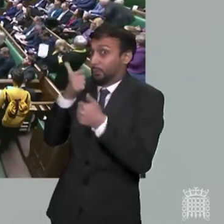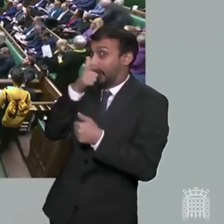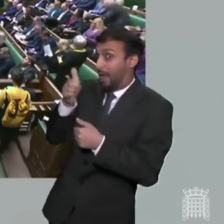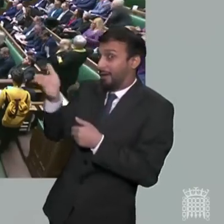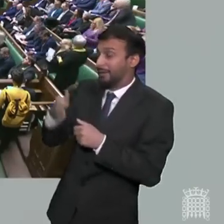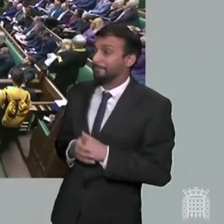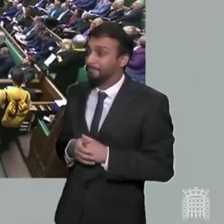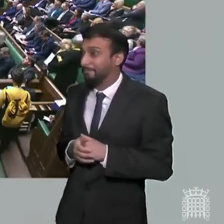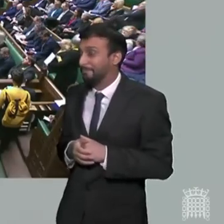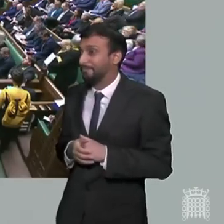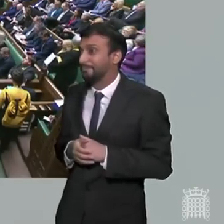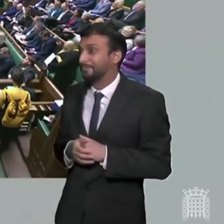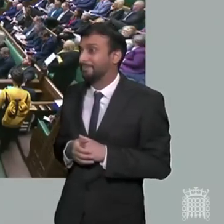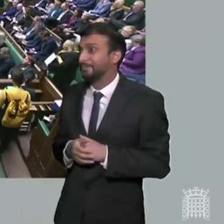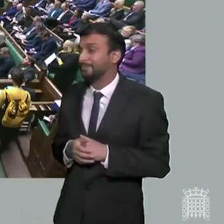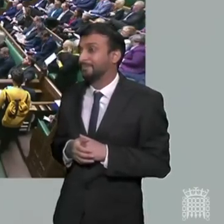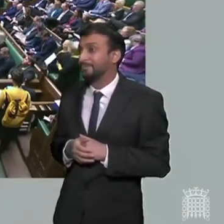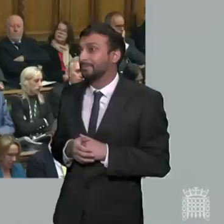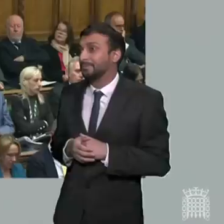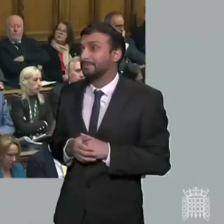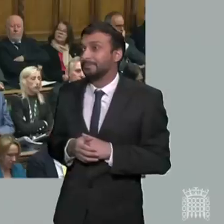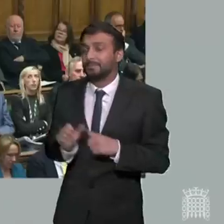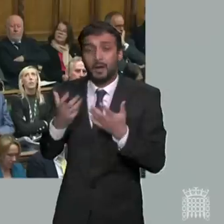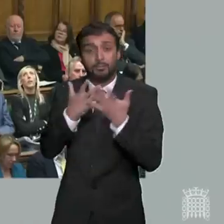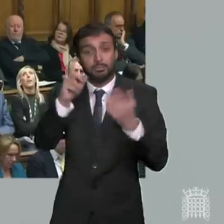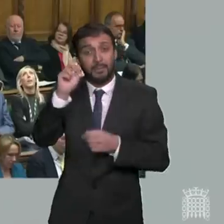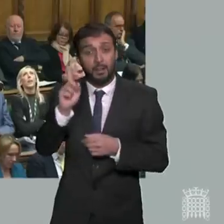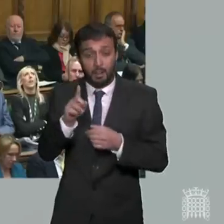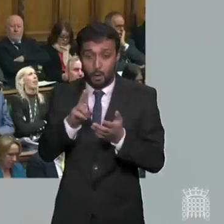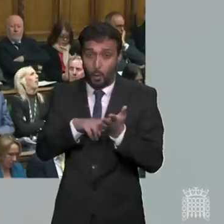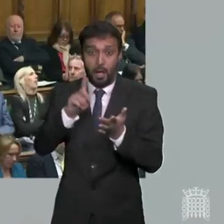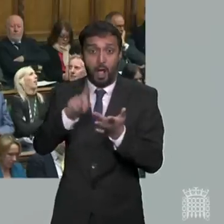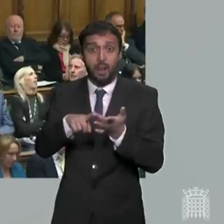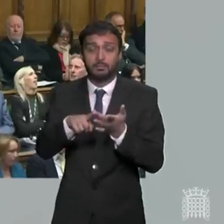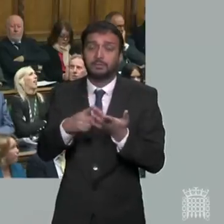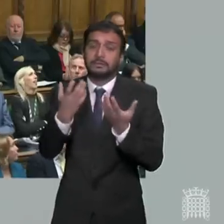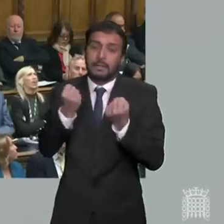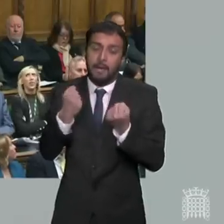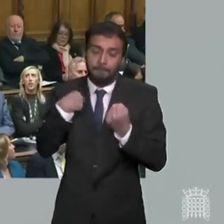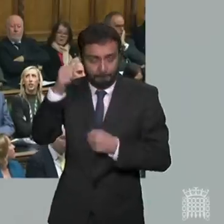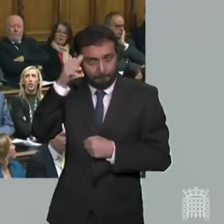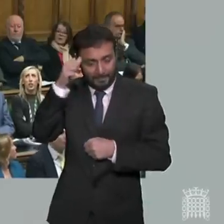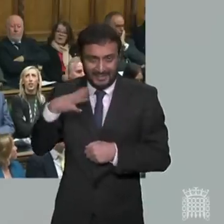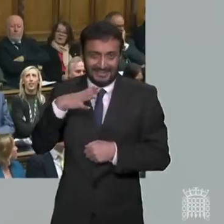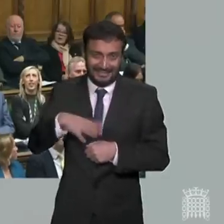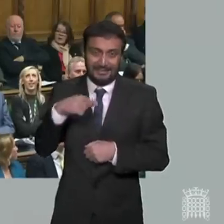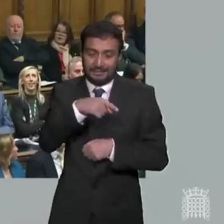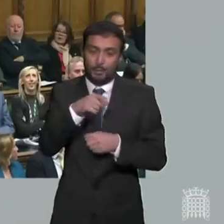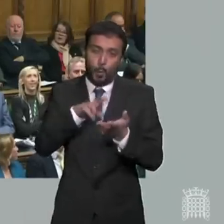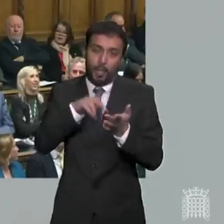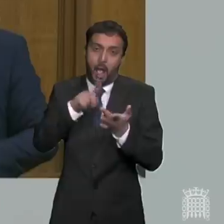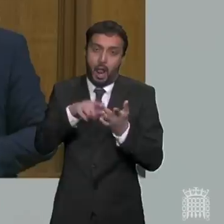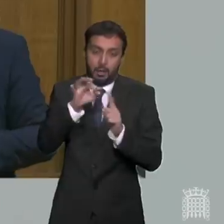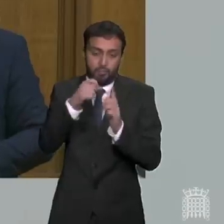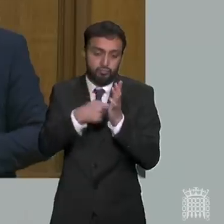Most people and businesses in Northern Ireland accept the need for the protocol and want to see negotiated, pragmatic solutions to the various